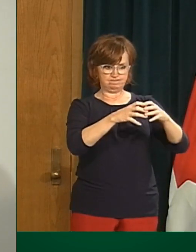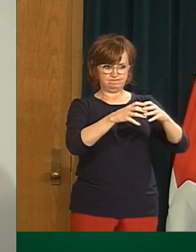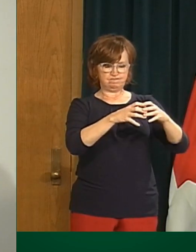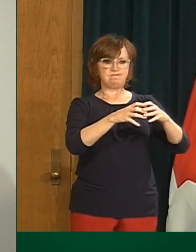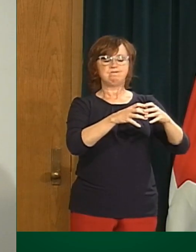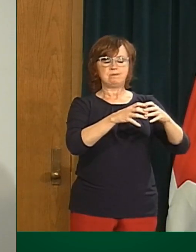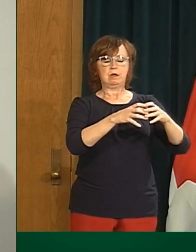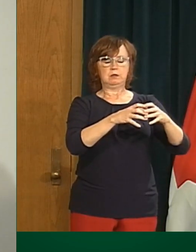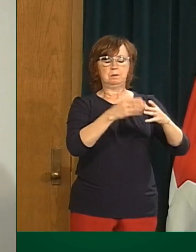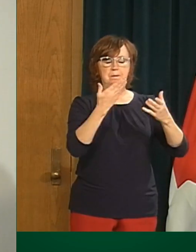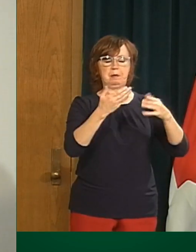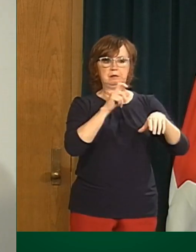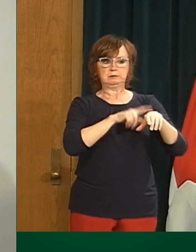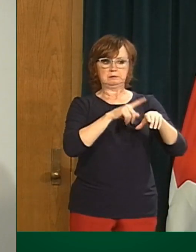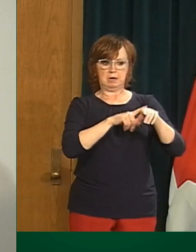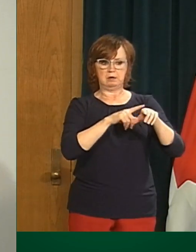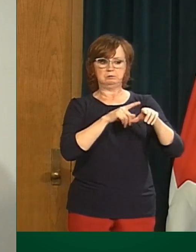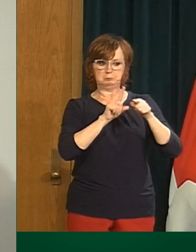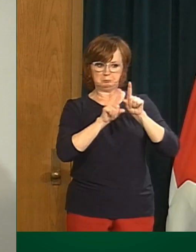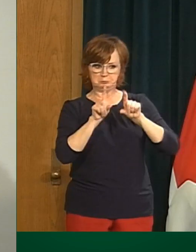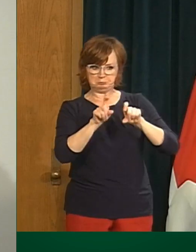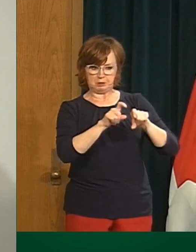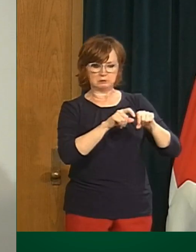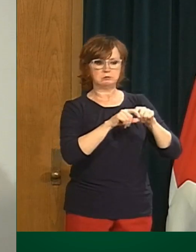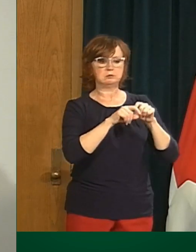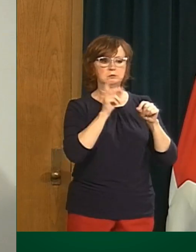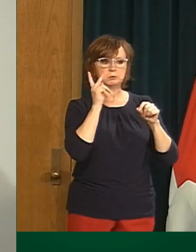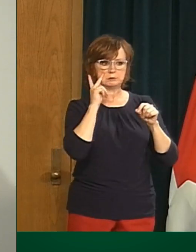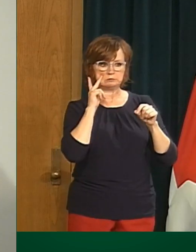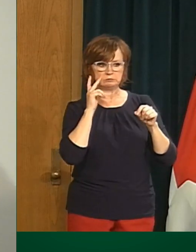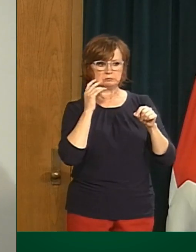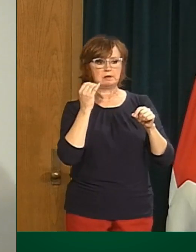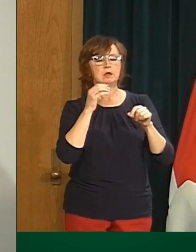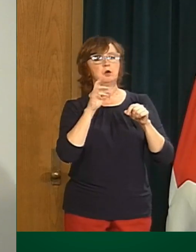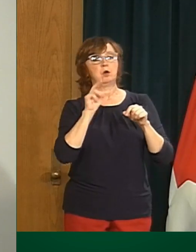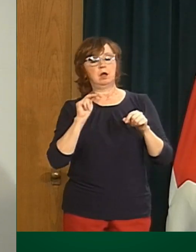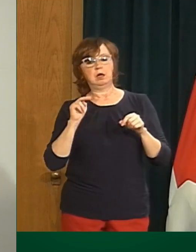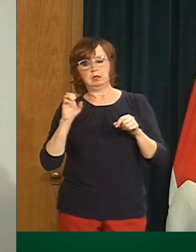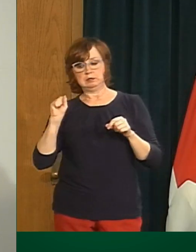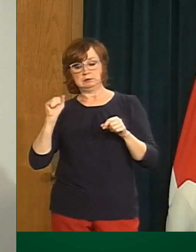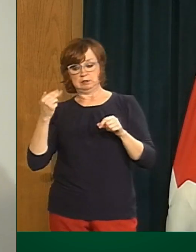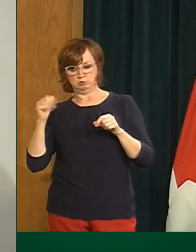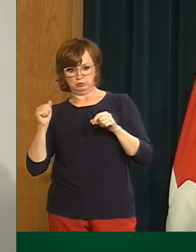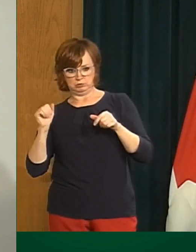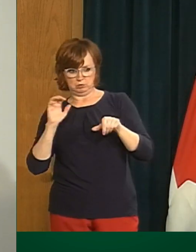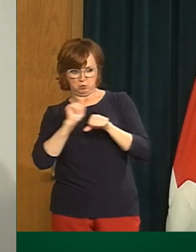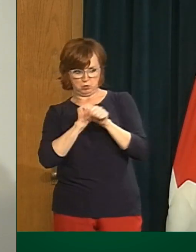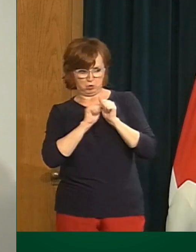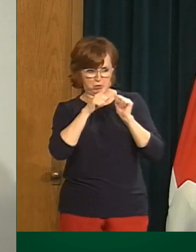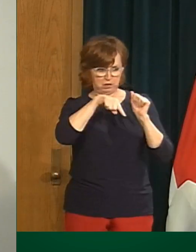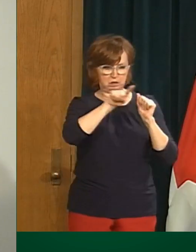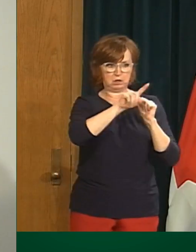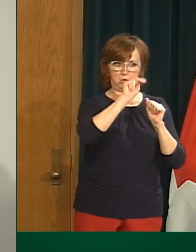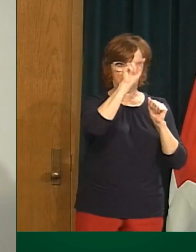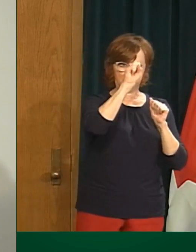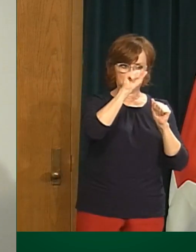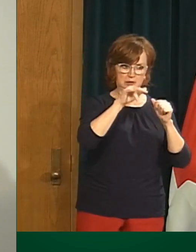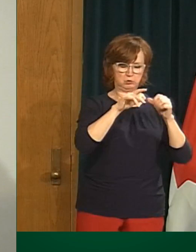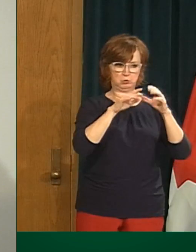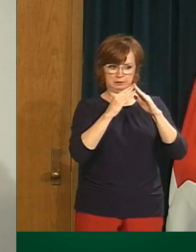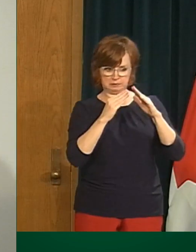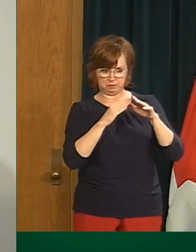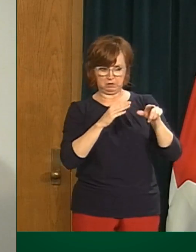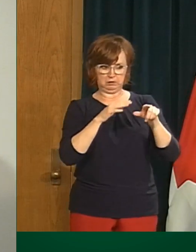that the Saskatchewan Health Authority has worked with Northern Saskatchewan partners to really make that